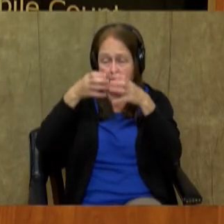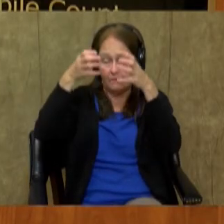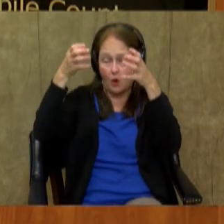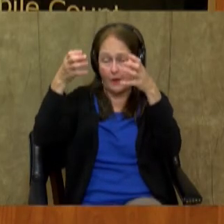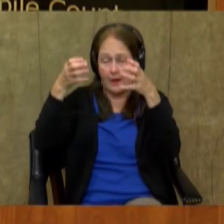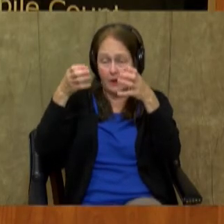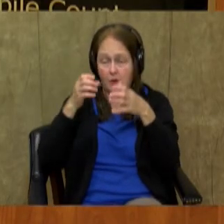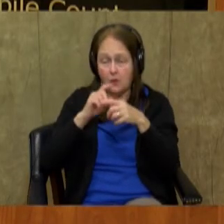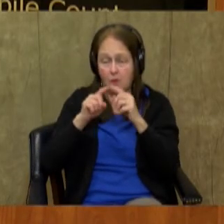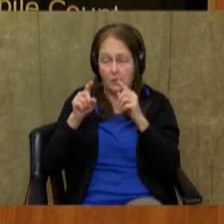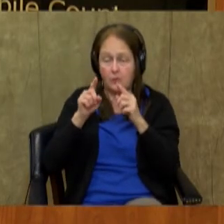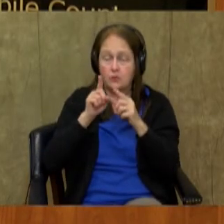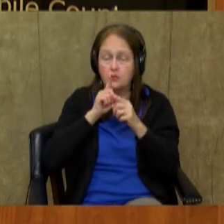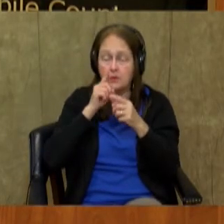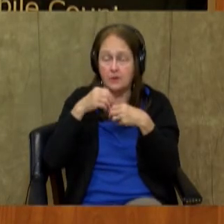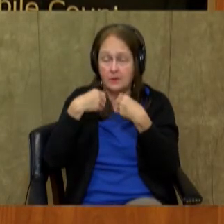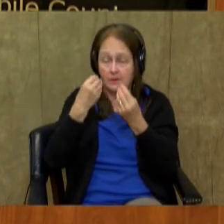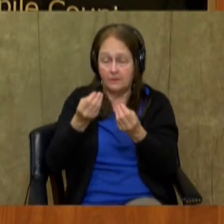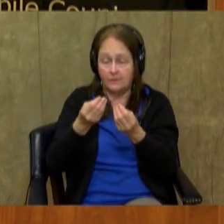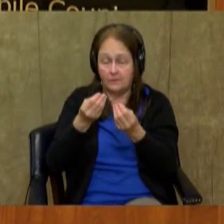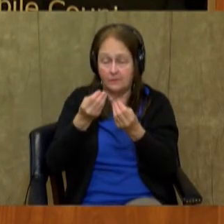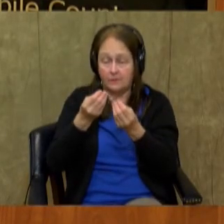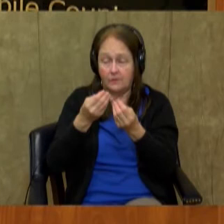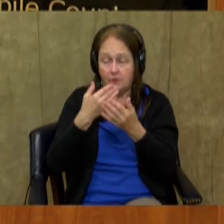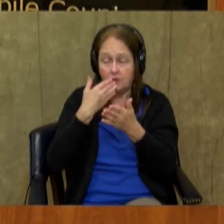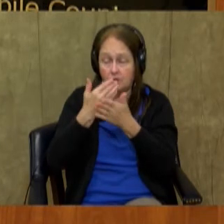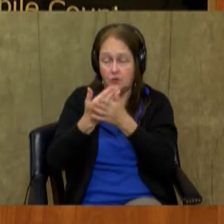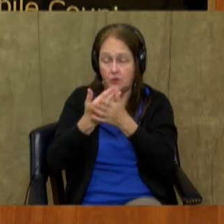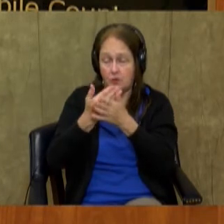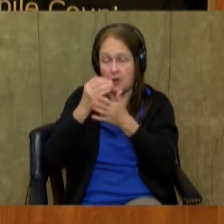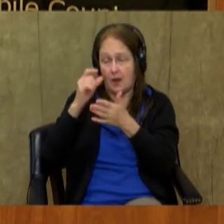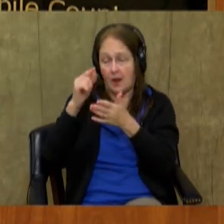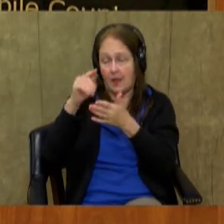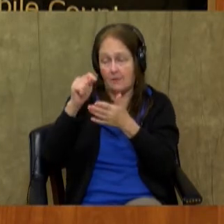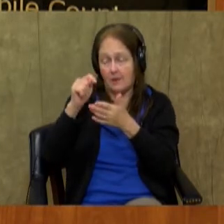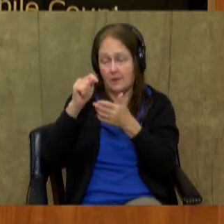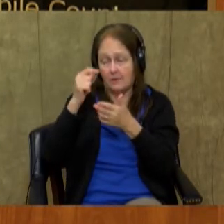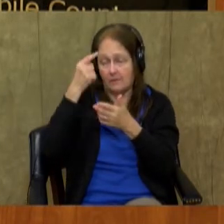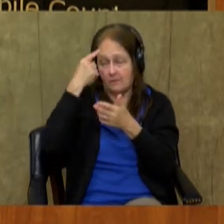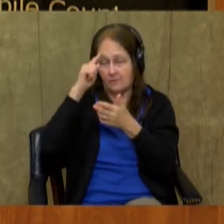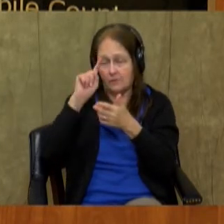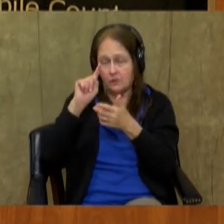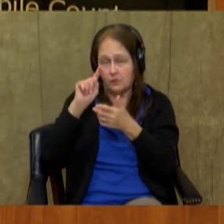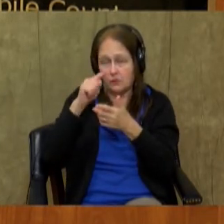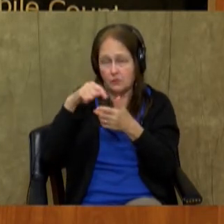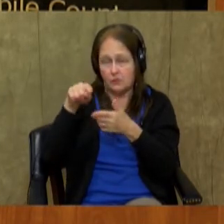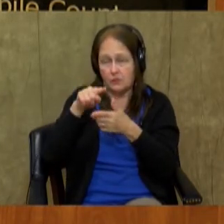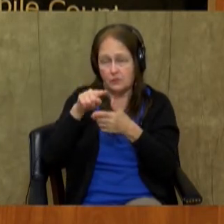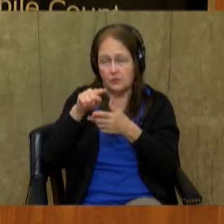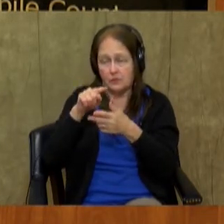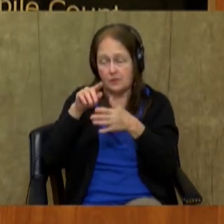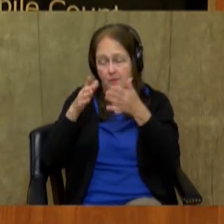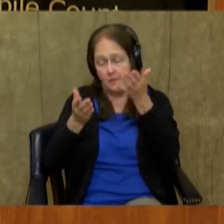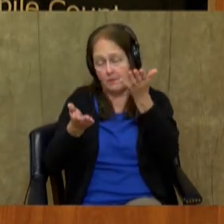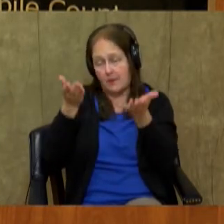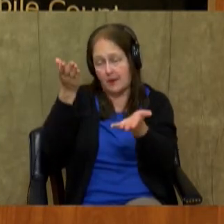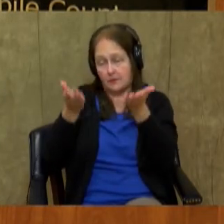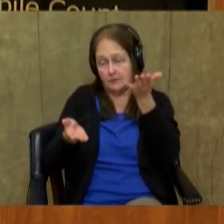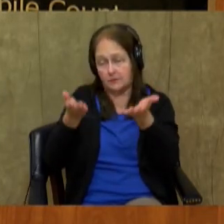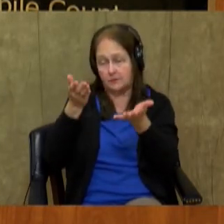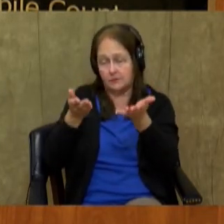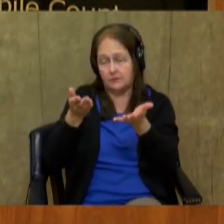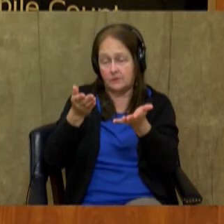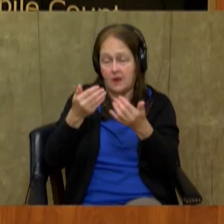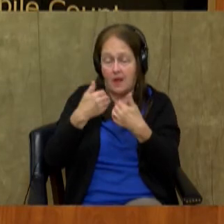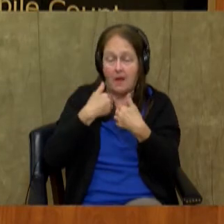there really productive, and they have a good climate for year-round production. So it's kind of a balancing act between the